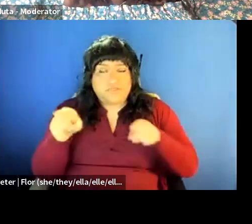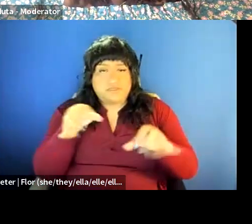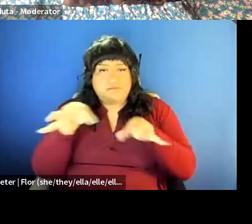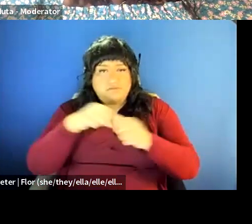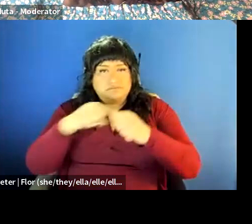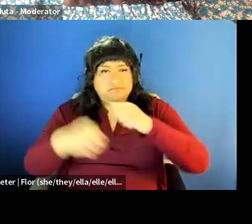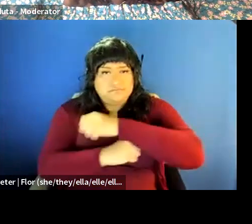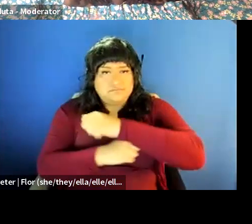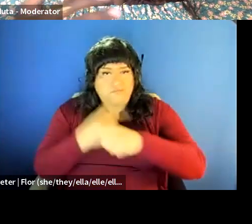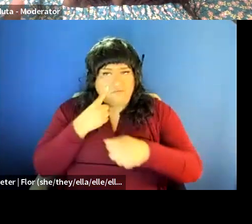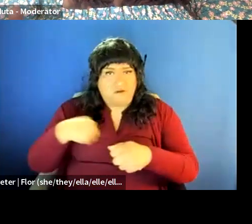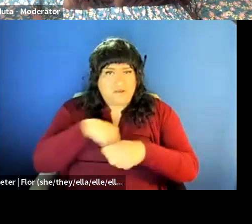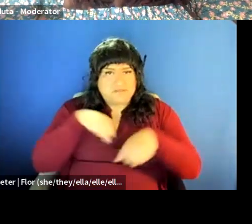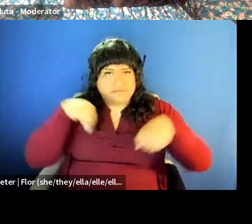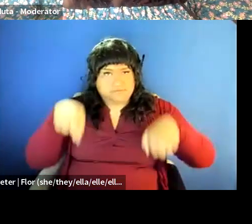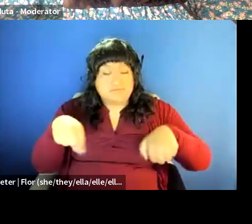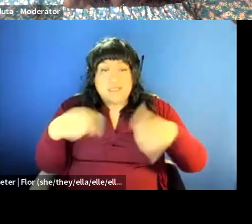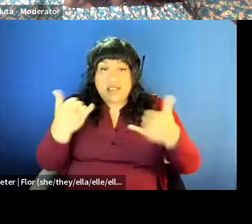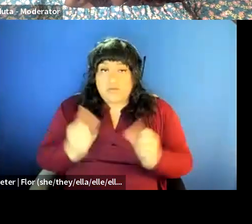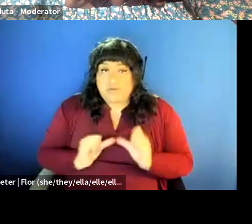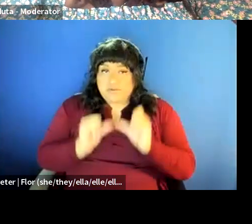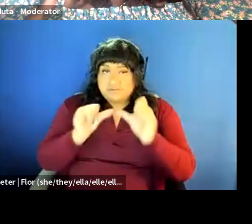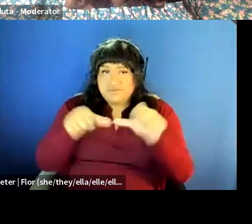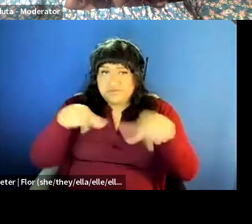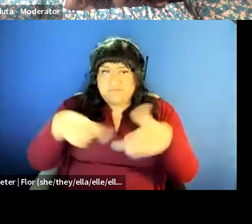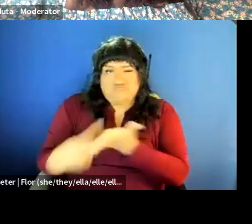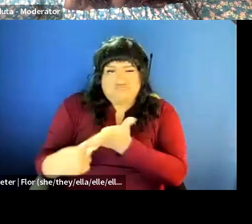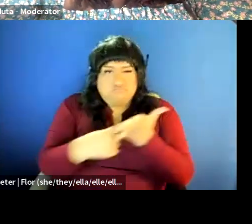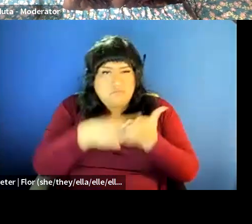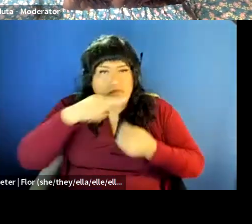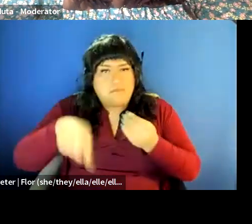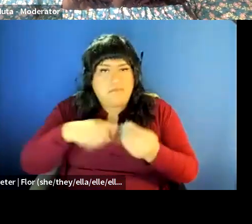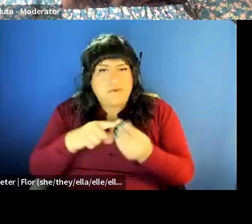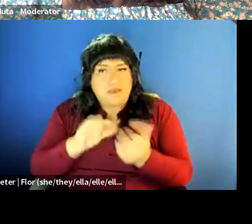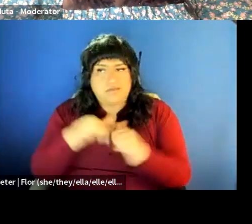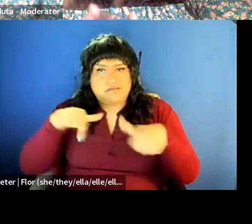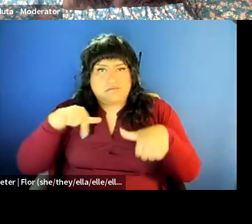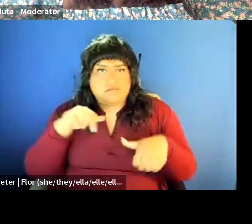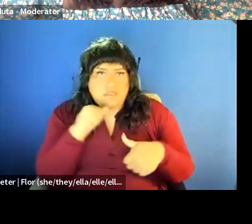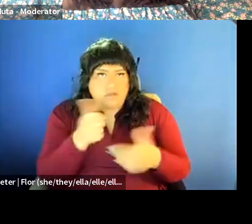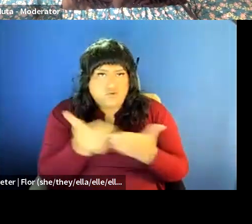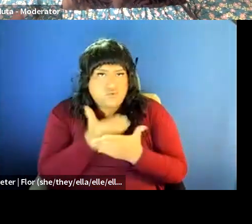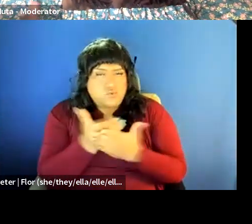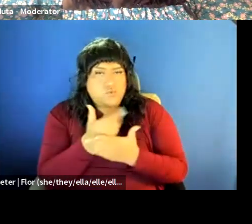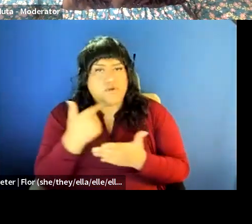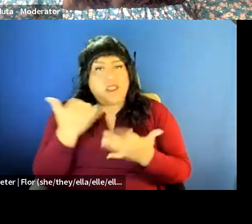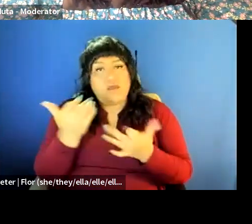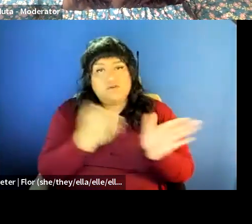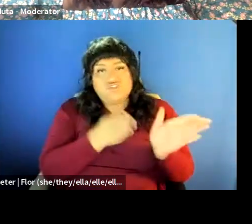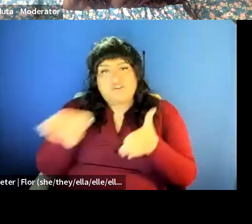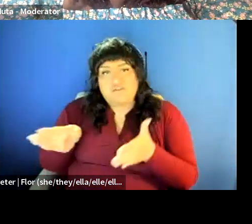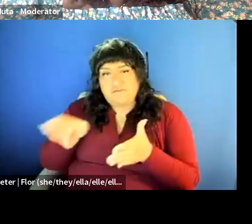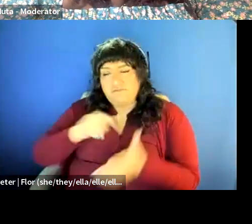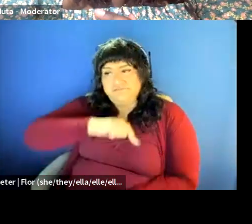so we're now going to continue this discussion about how this is not new. And so I'm going to shift the question to James.